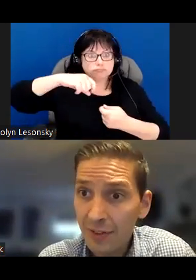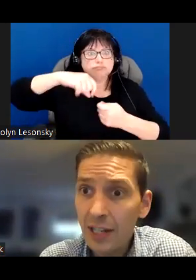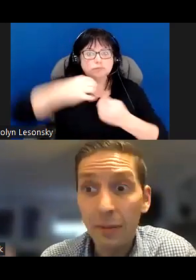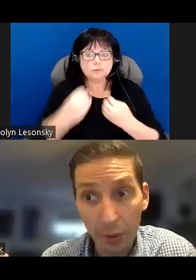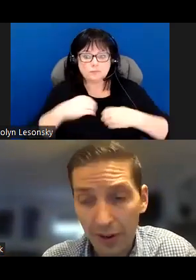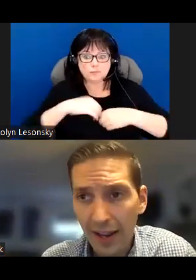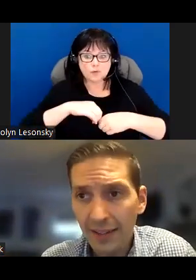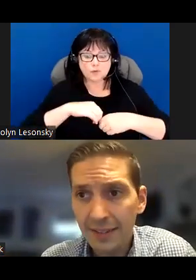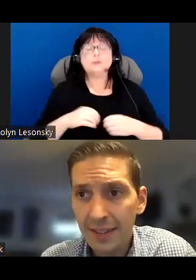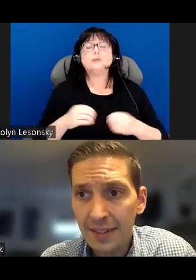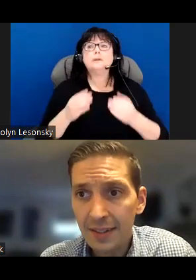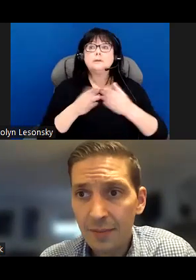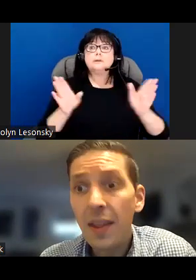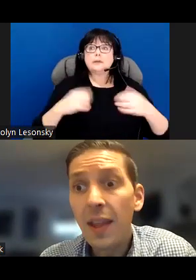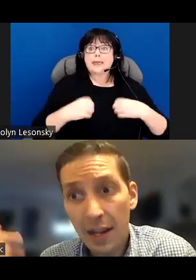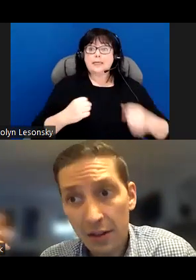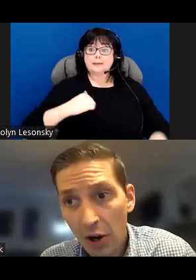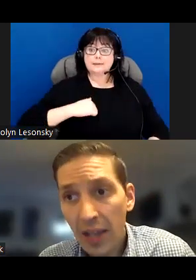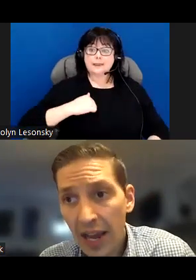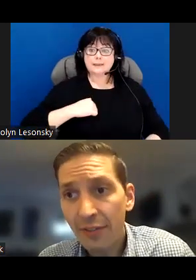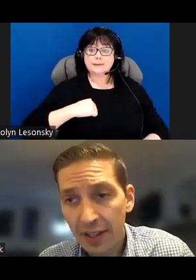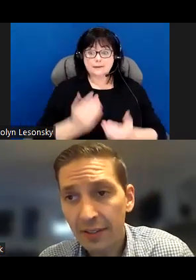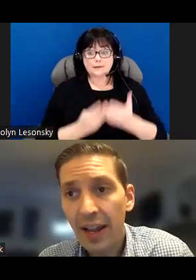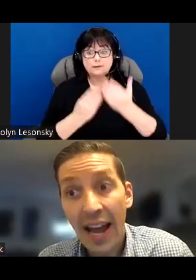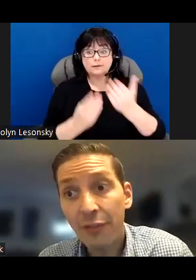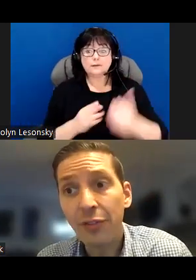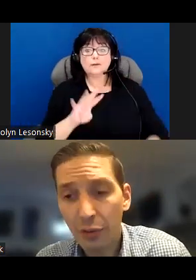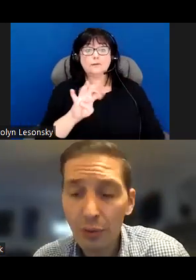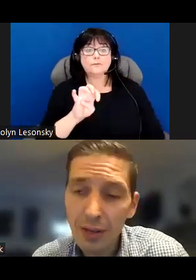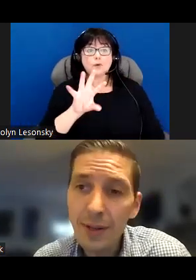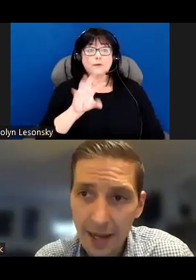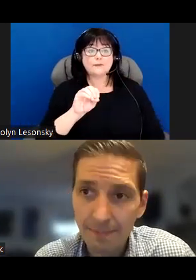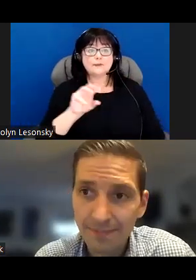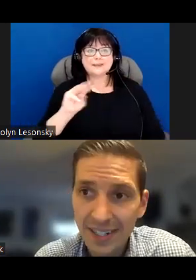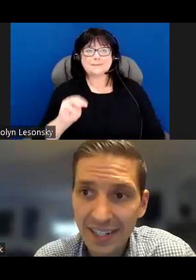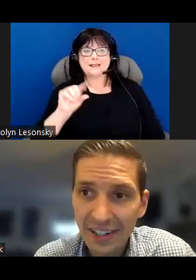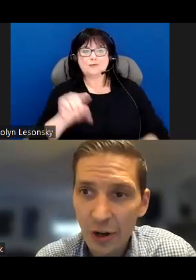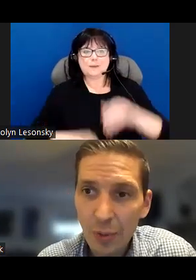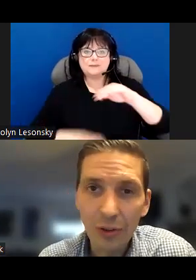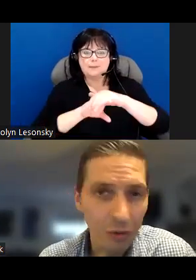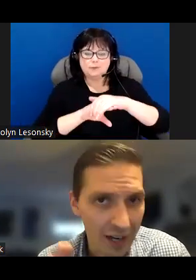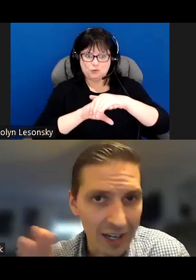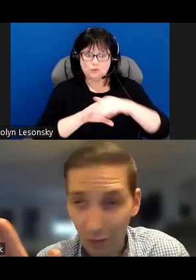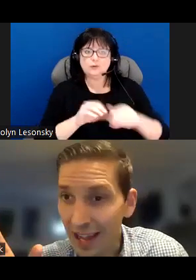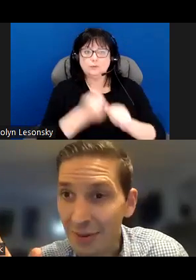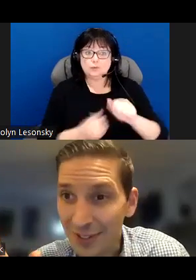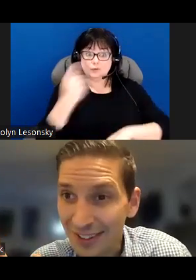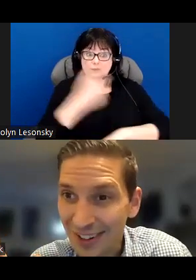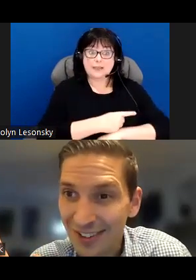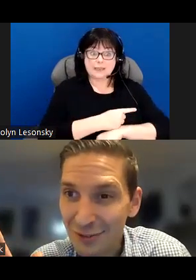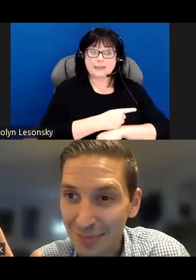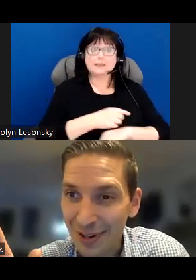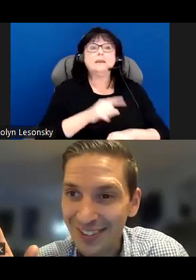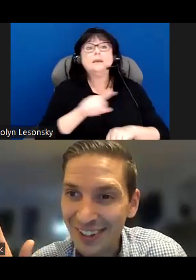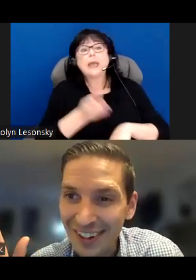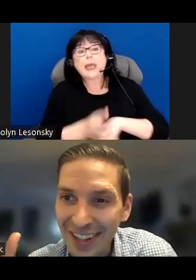of caffeine per day and no caffeine after 3 p.m. Now, I know I'm going to lose the audience with that one here. They're going